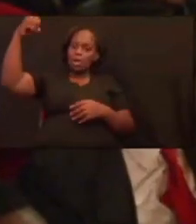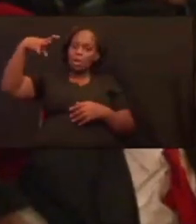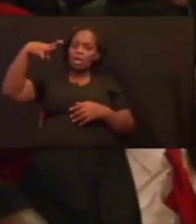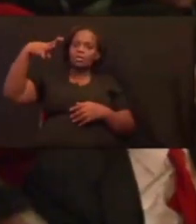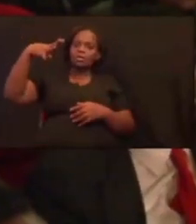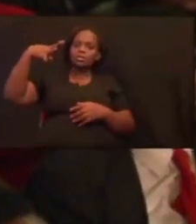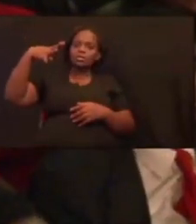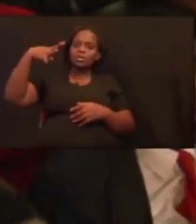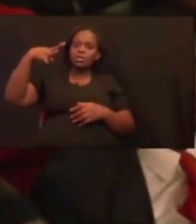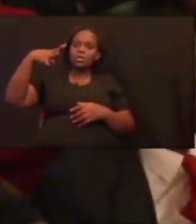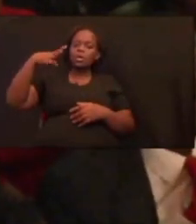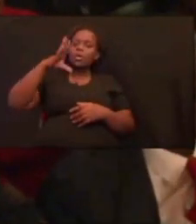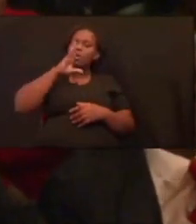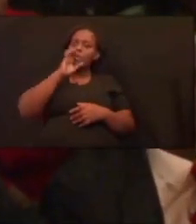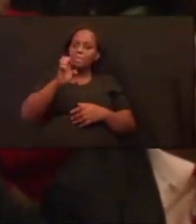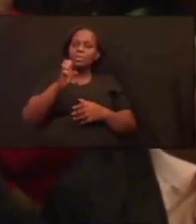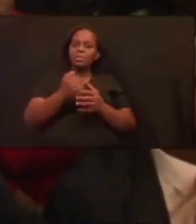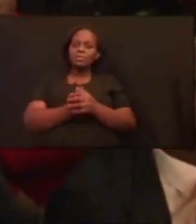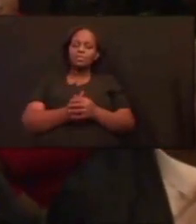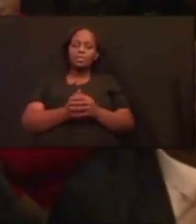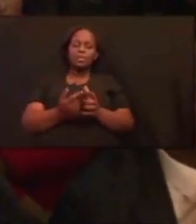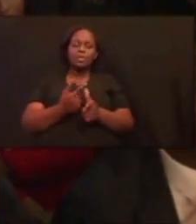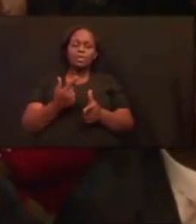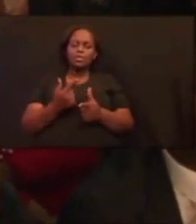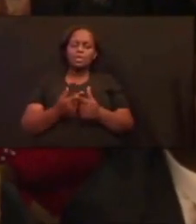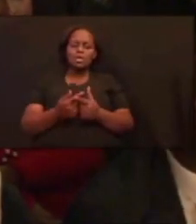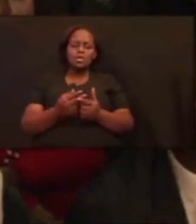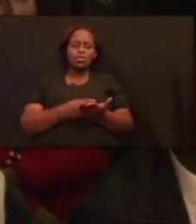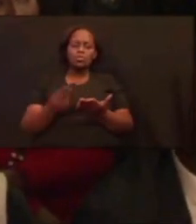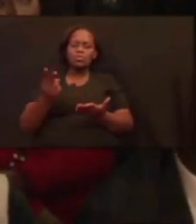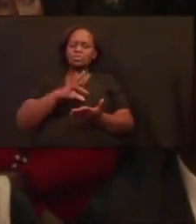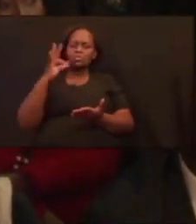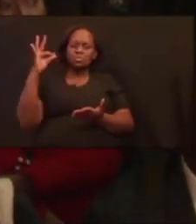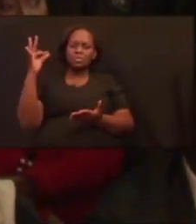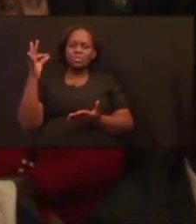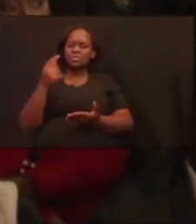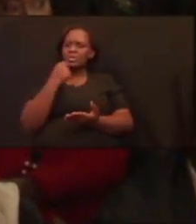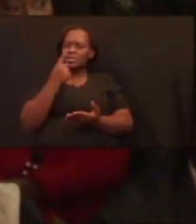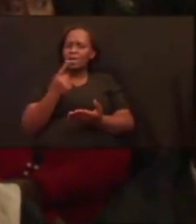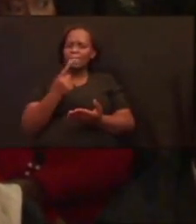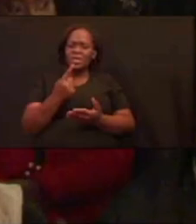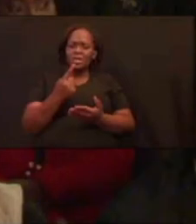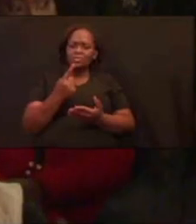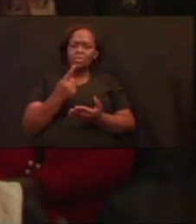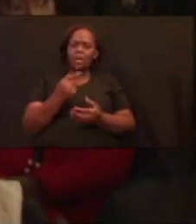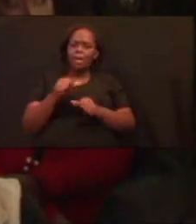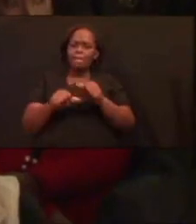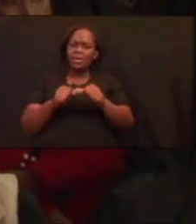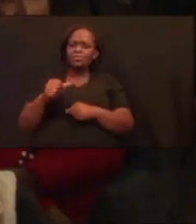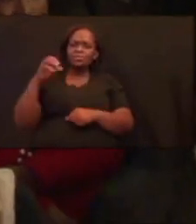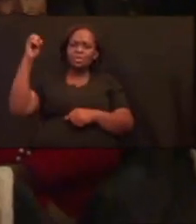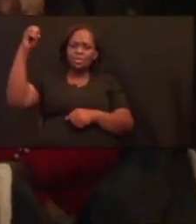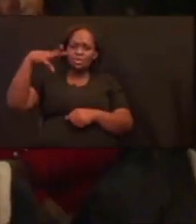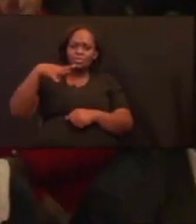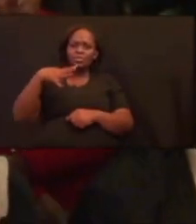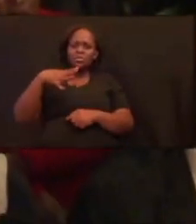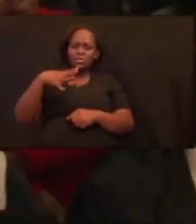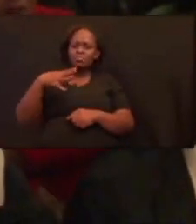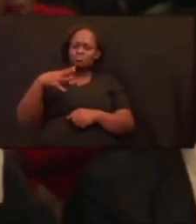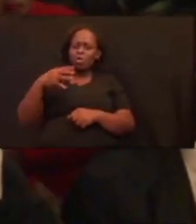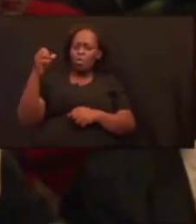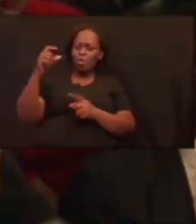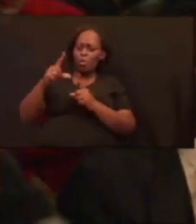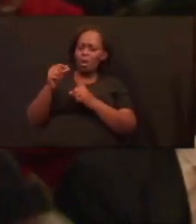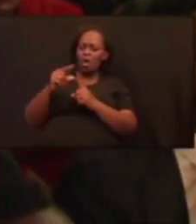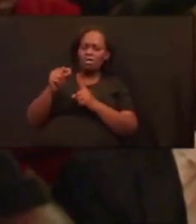that the union of the movement of the Spirit and the spoken word is what produces the miraculous. It came by revelation. It